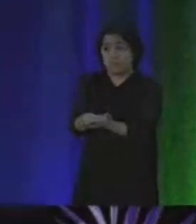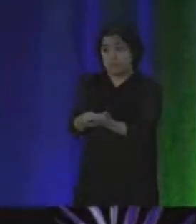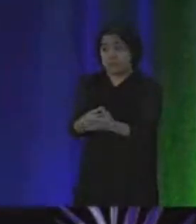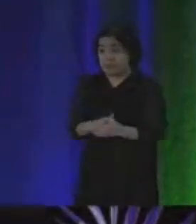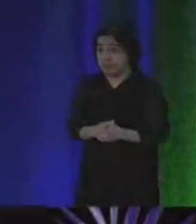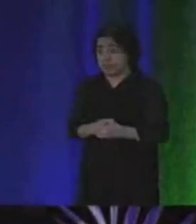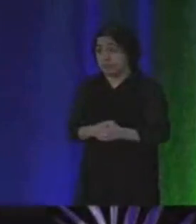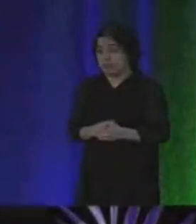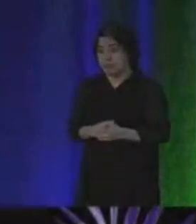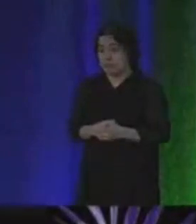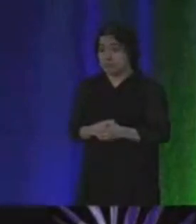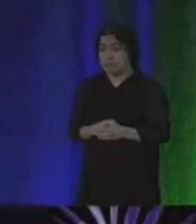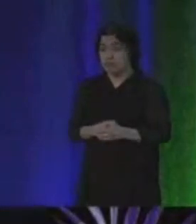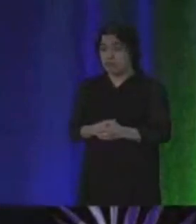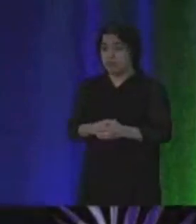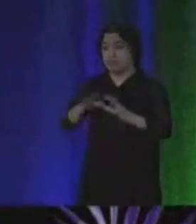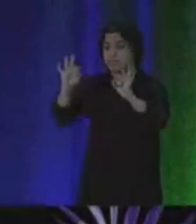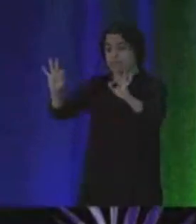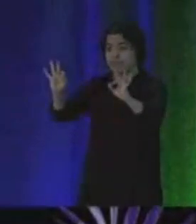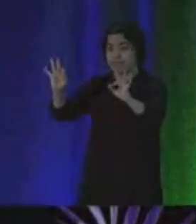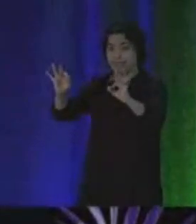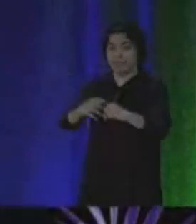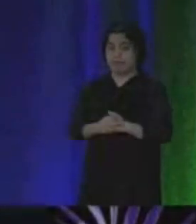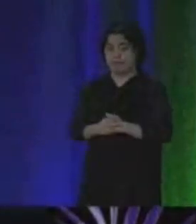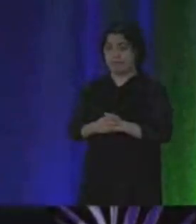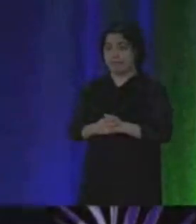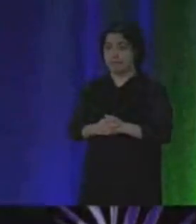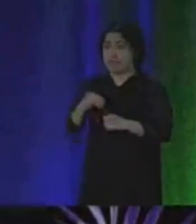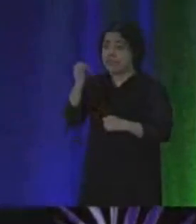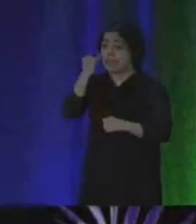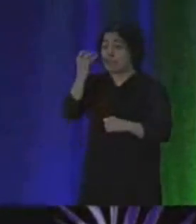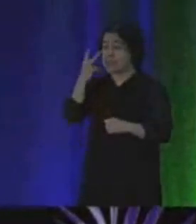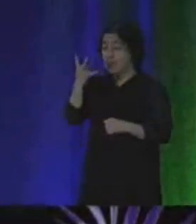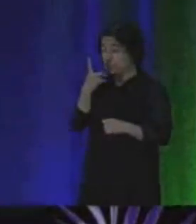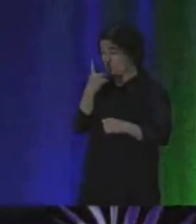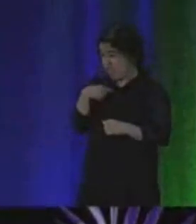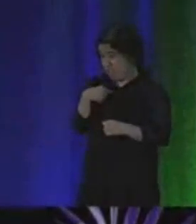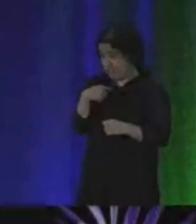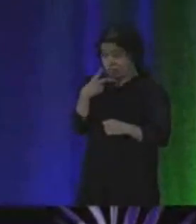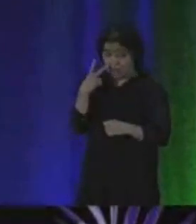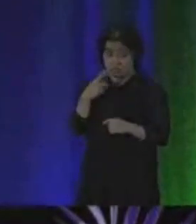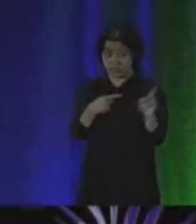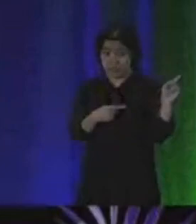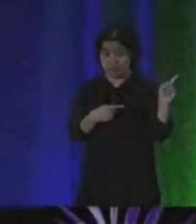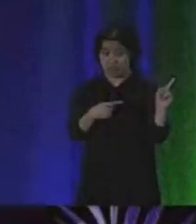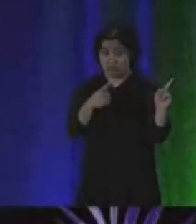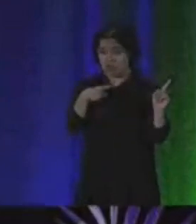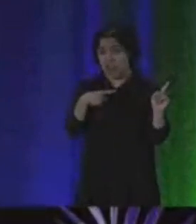Here's where you have a problem. If you see these red rascals right here, red is